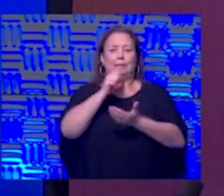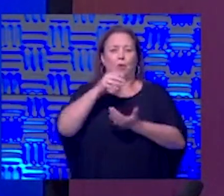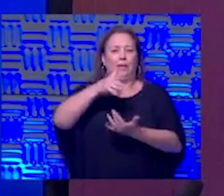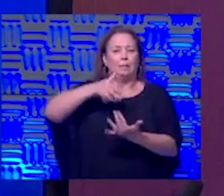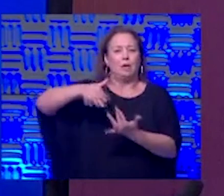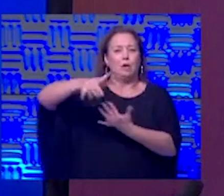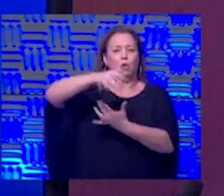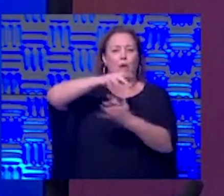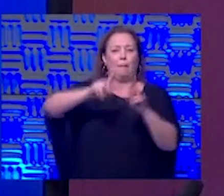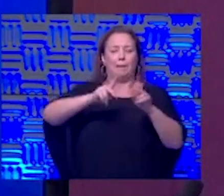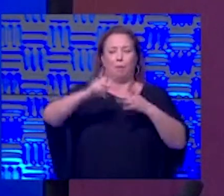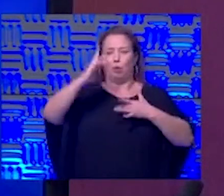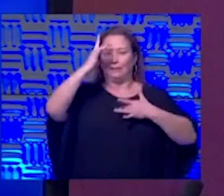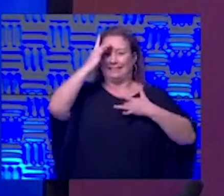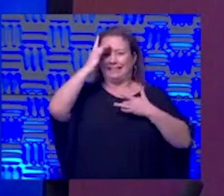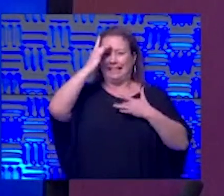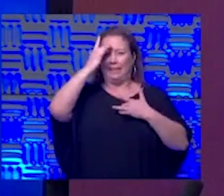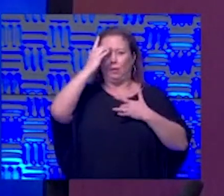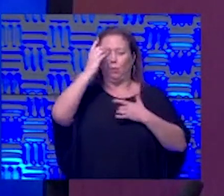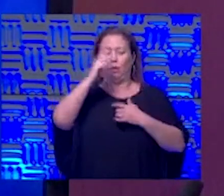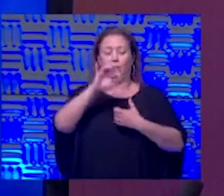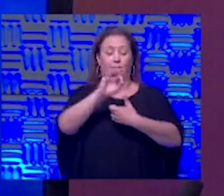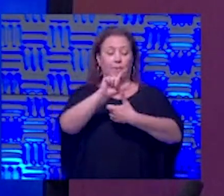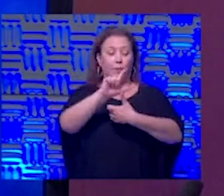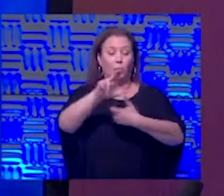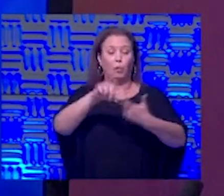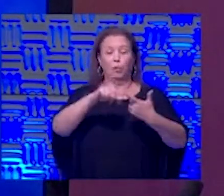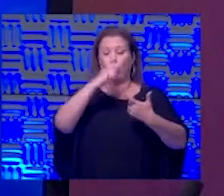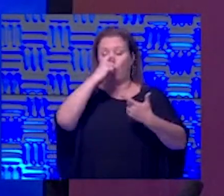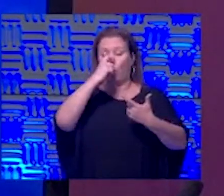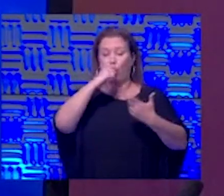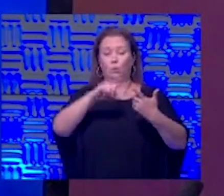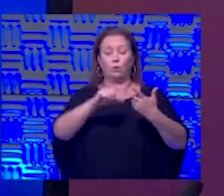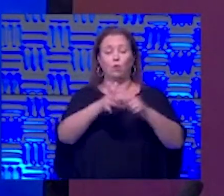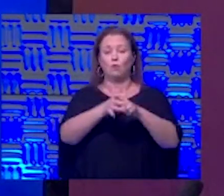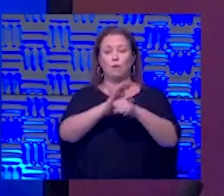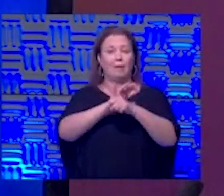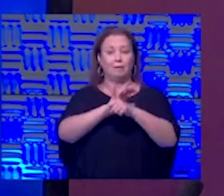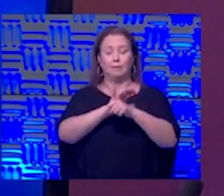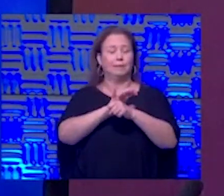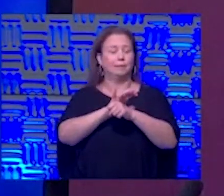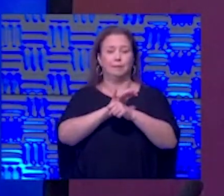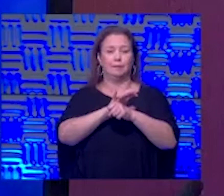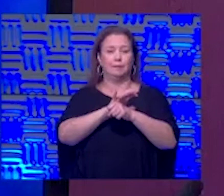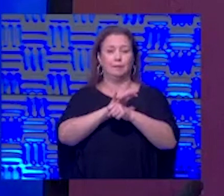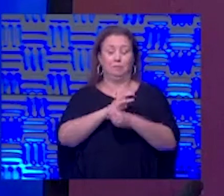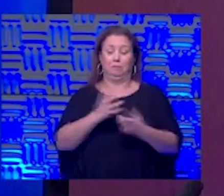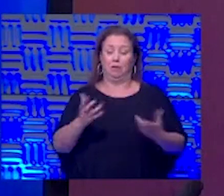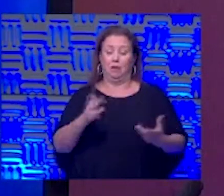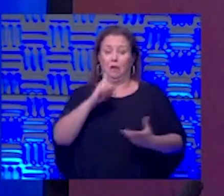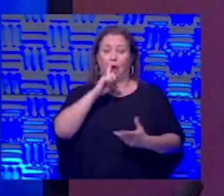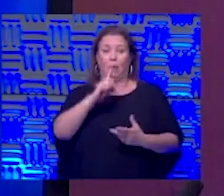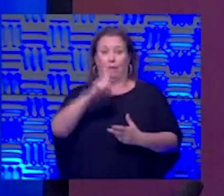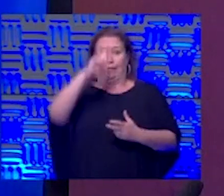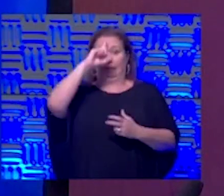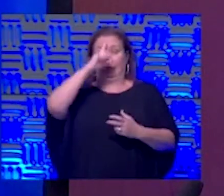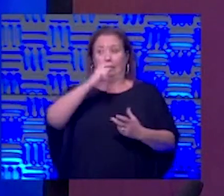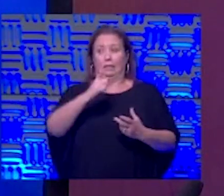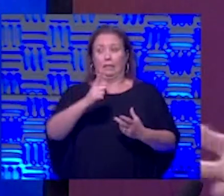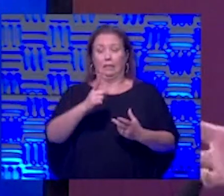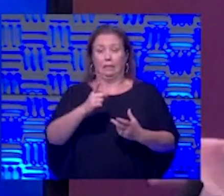around people who are contagious with influenza, cold virus, or coronavirus. So I really think